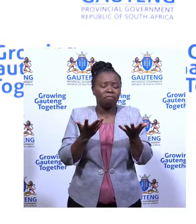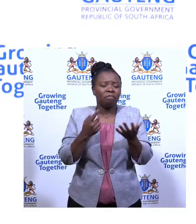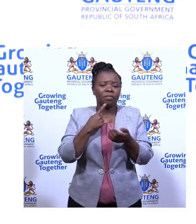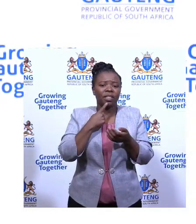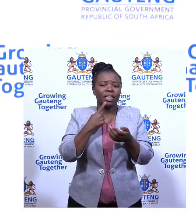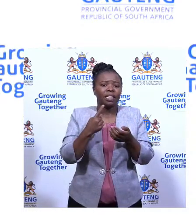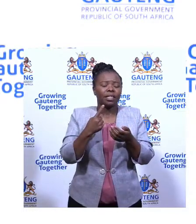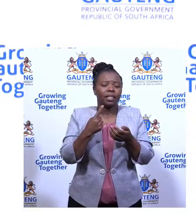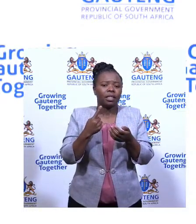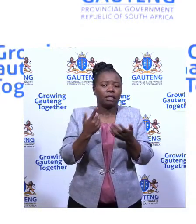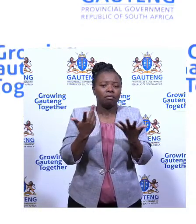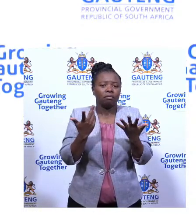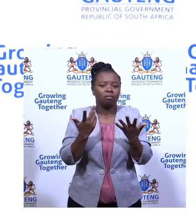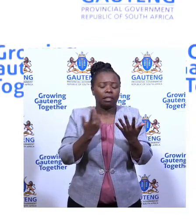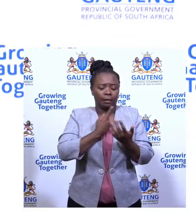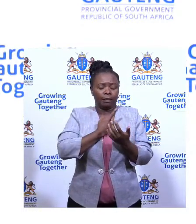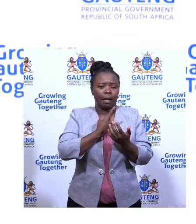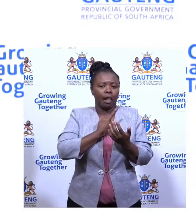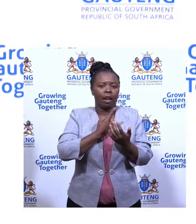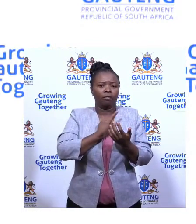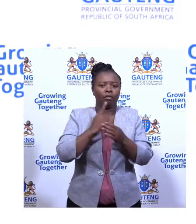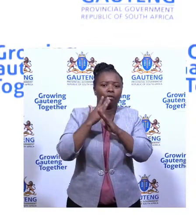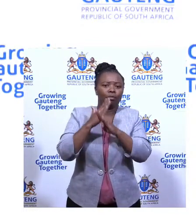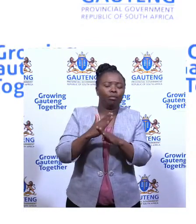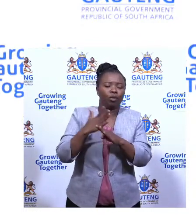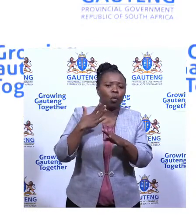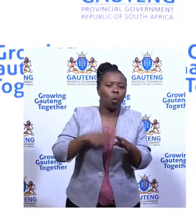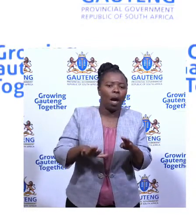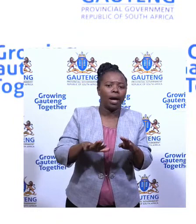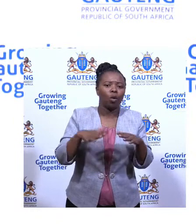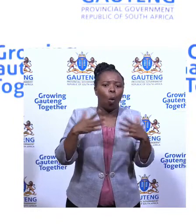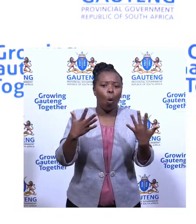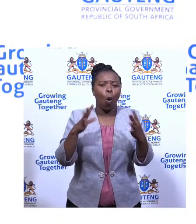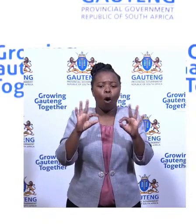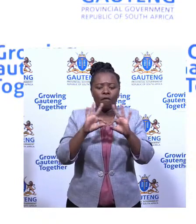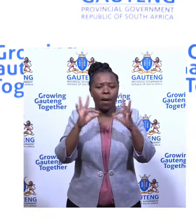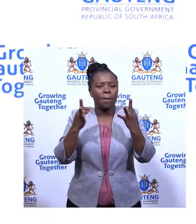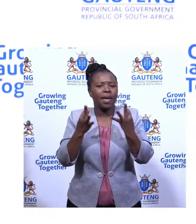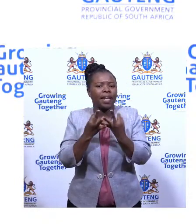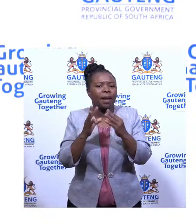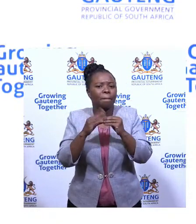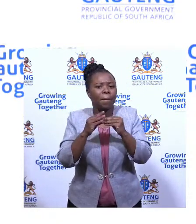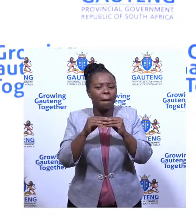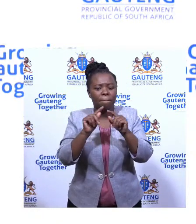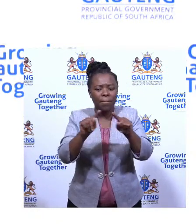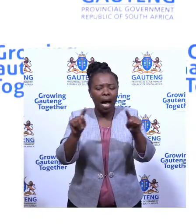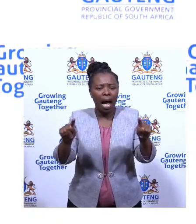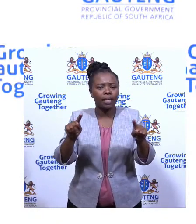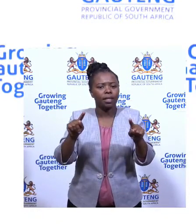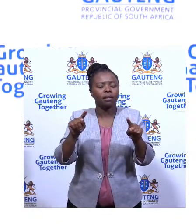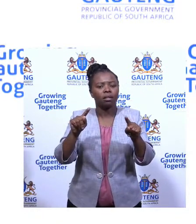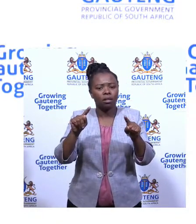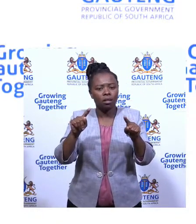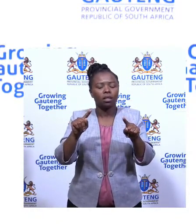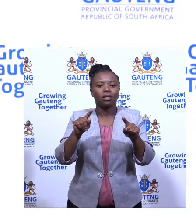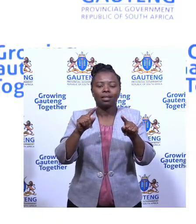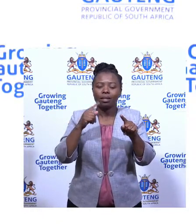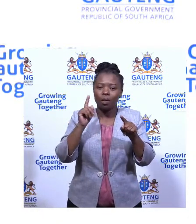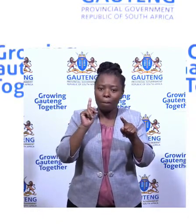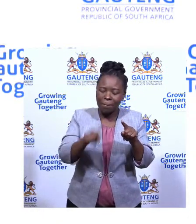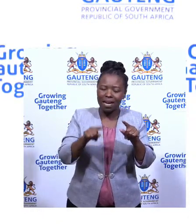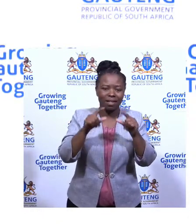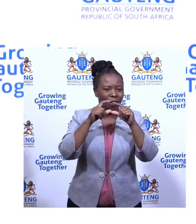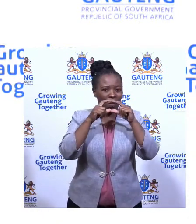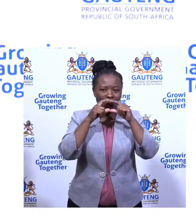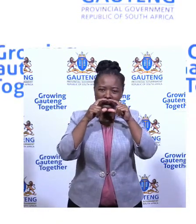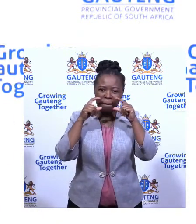defense of themselves and their immediate family members into their own hands by wearing masks,